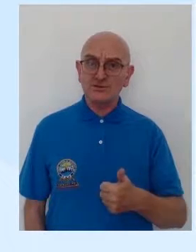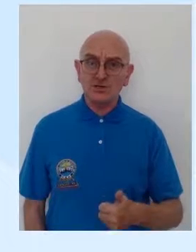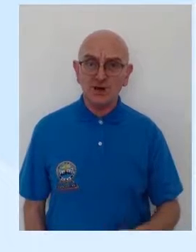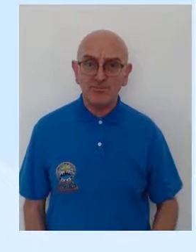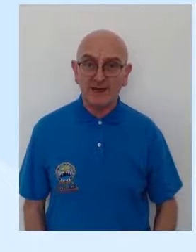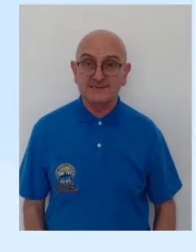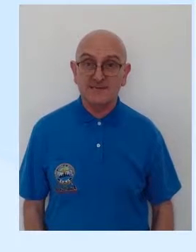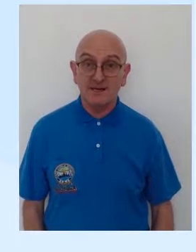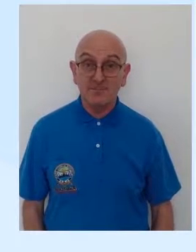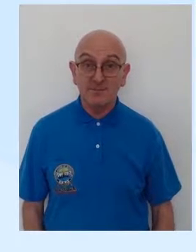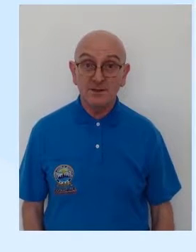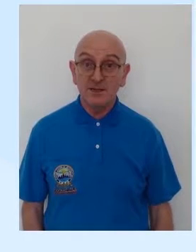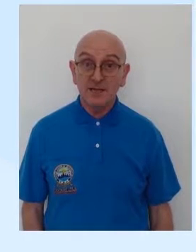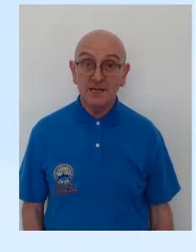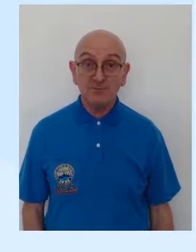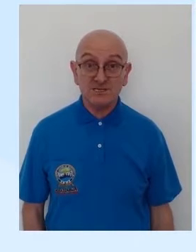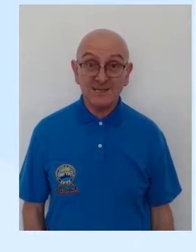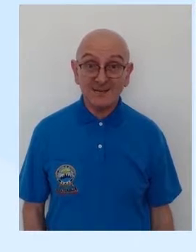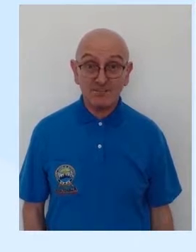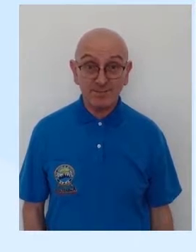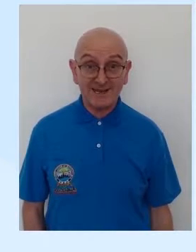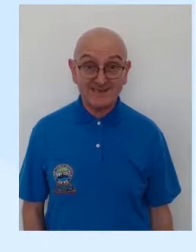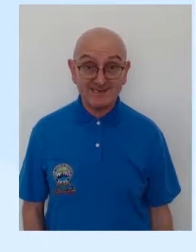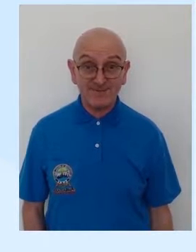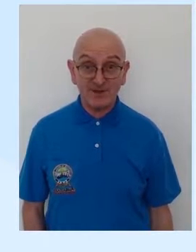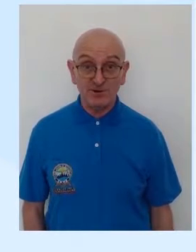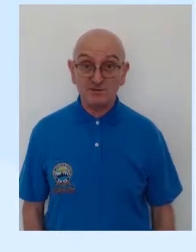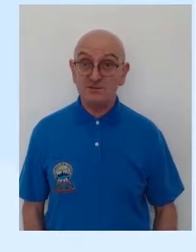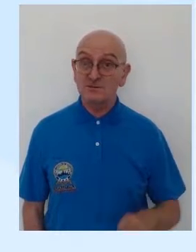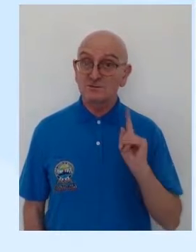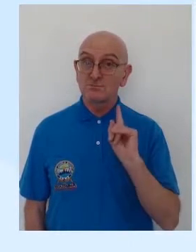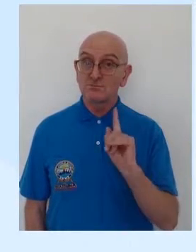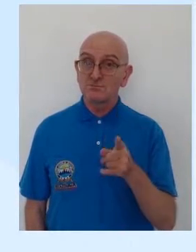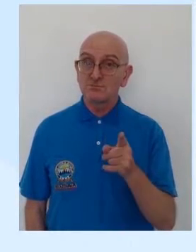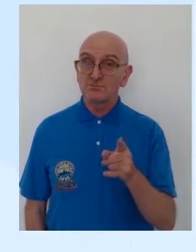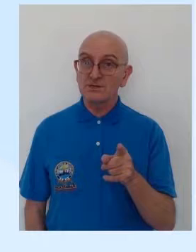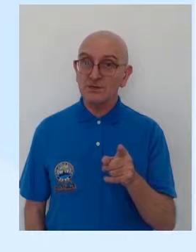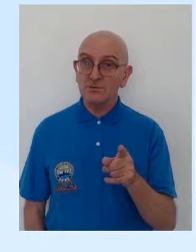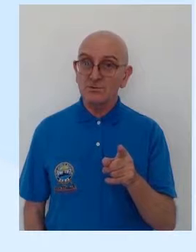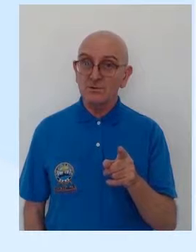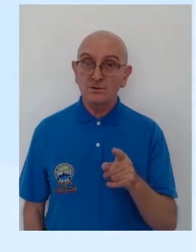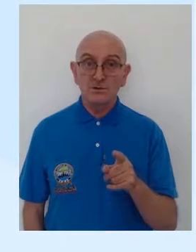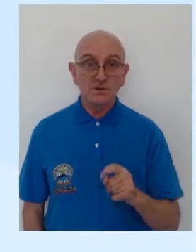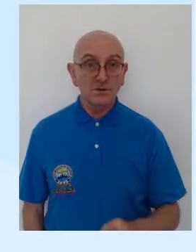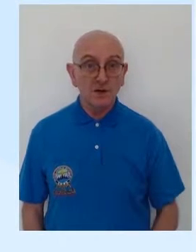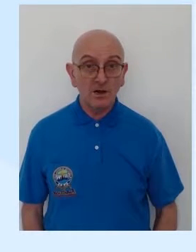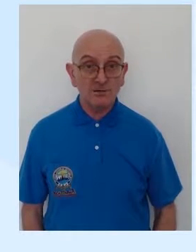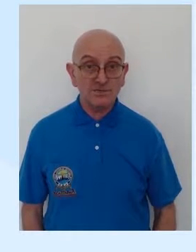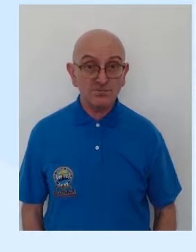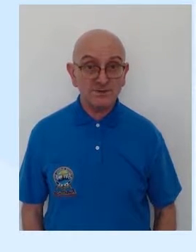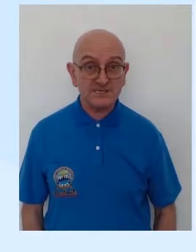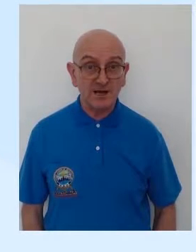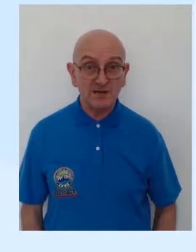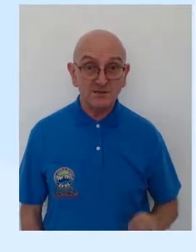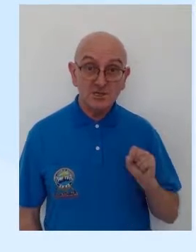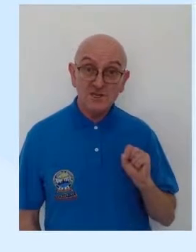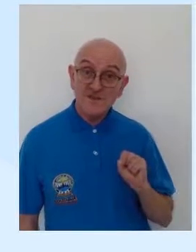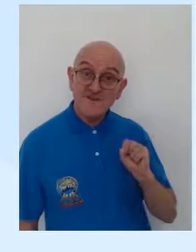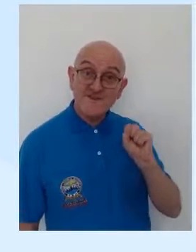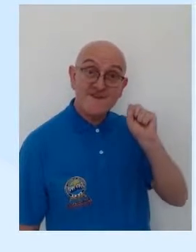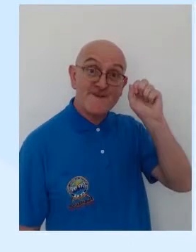really good job last time. It was a little bit difficult, but you are a